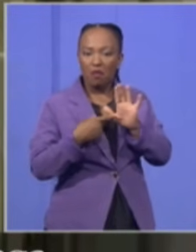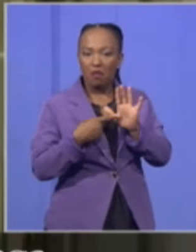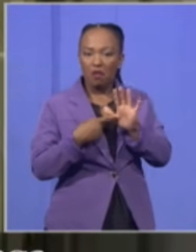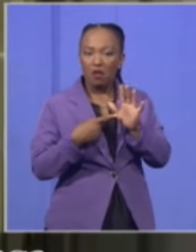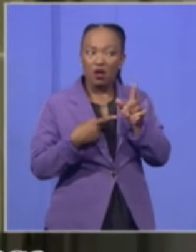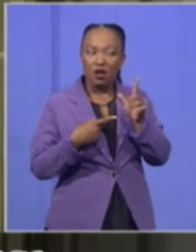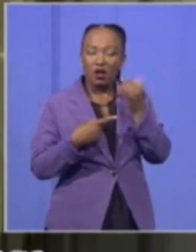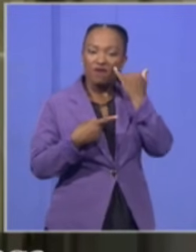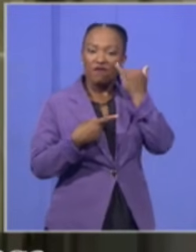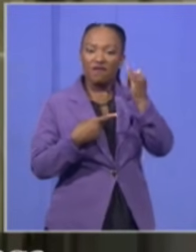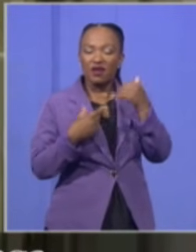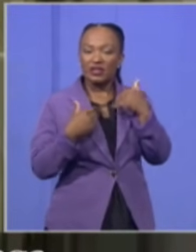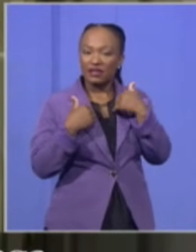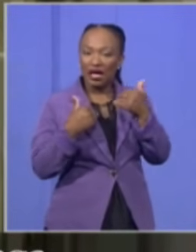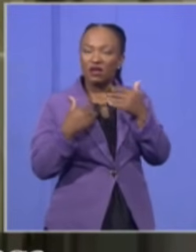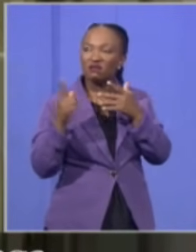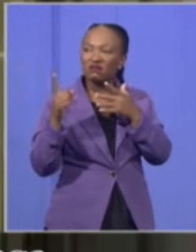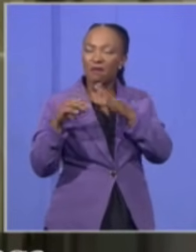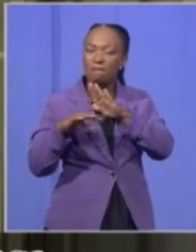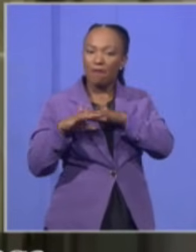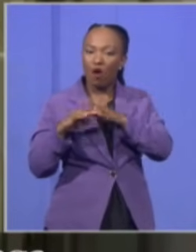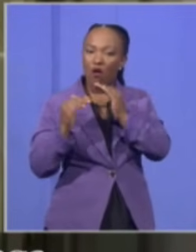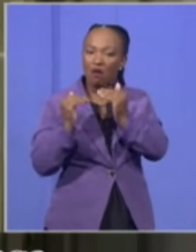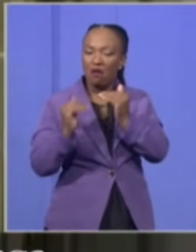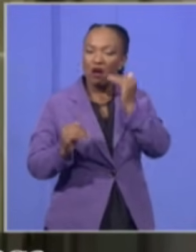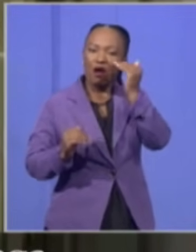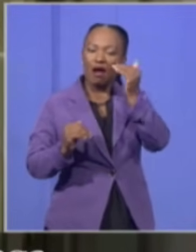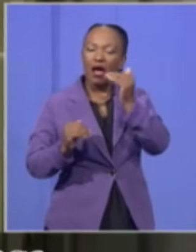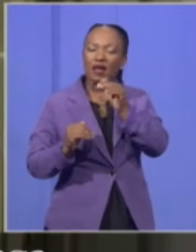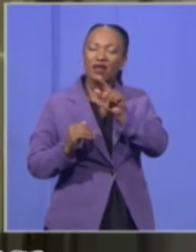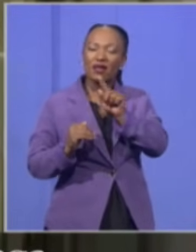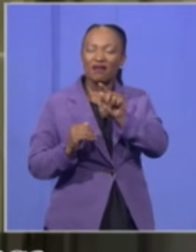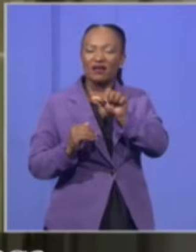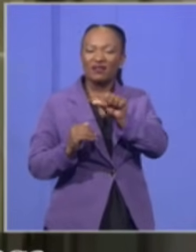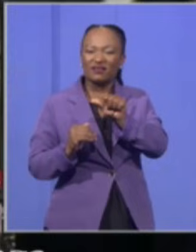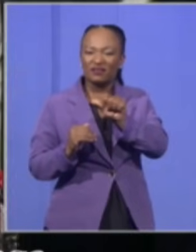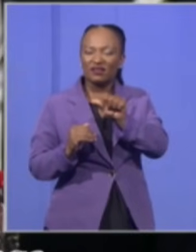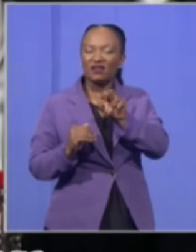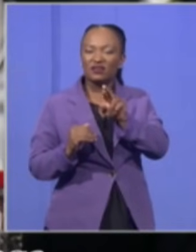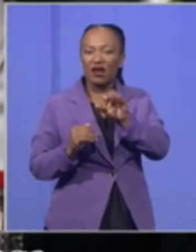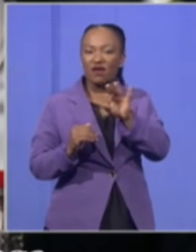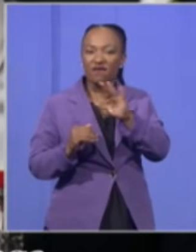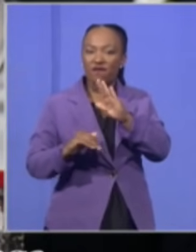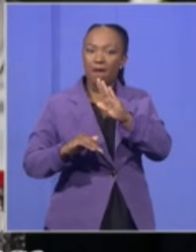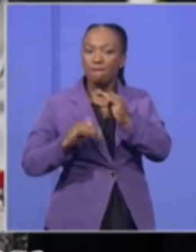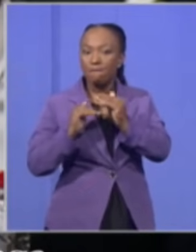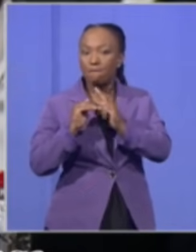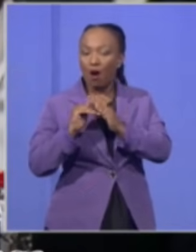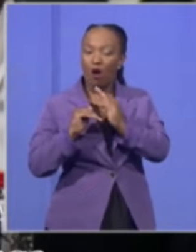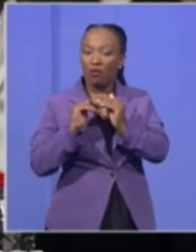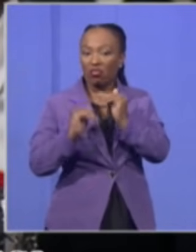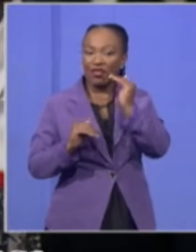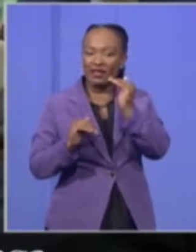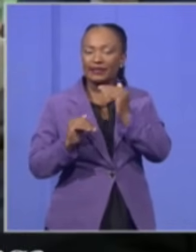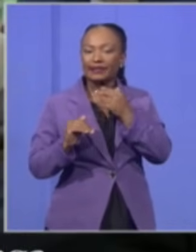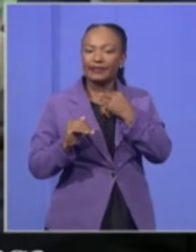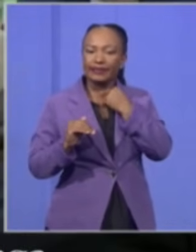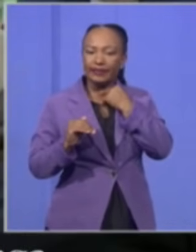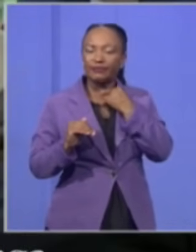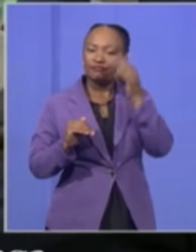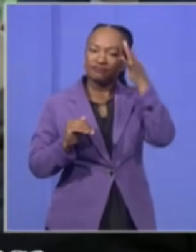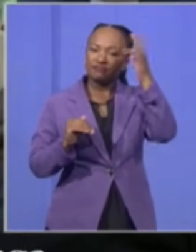to impose all these high retaliatory measures against the U.S. Mmušo o re o sa ikemegela gore o tla